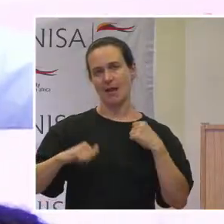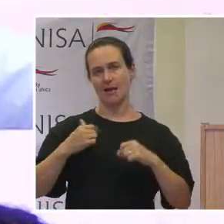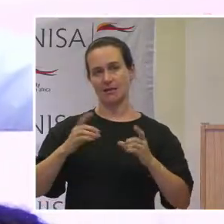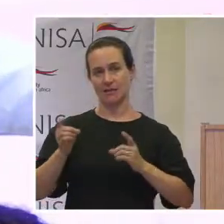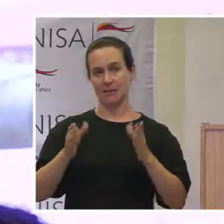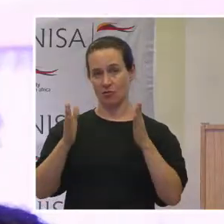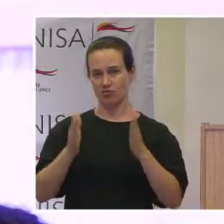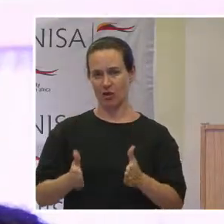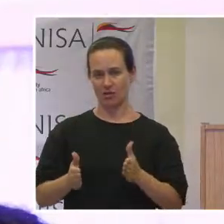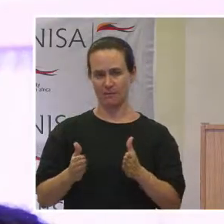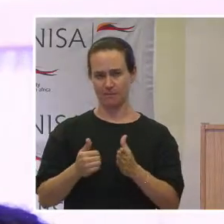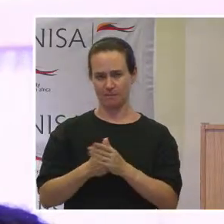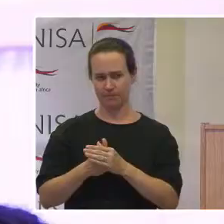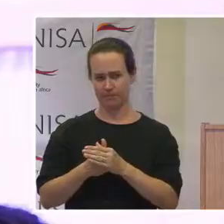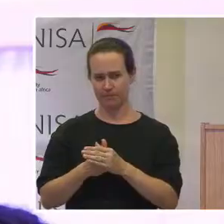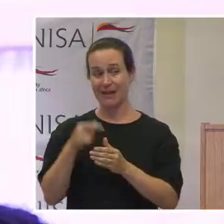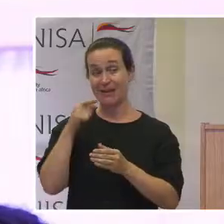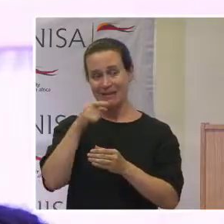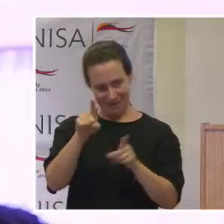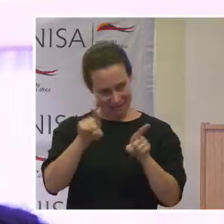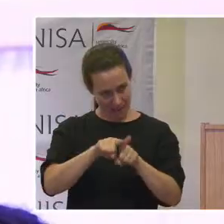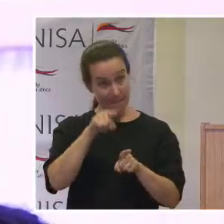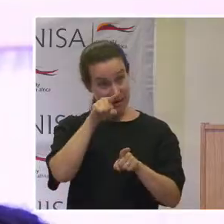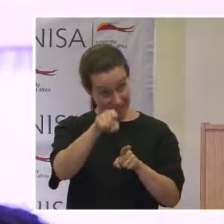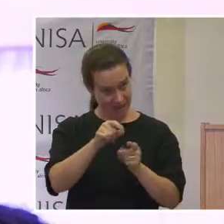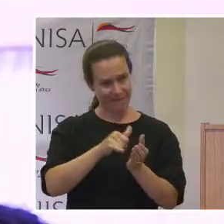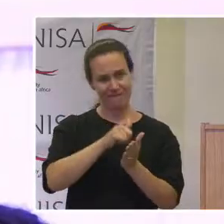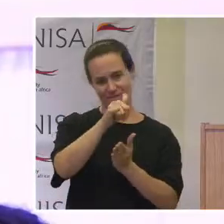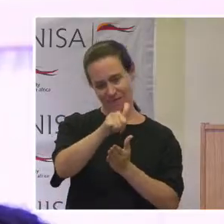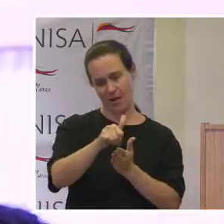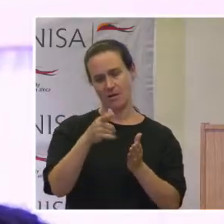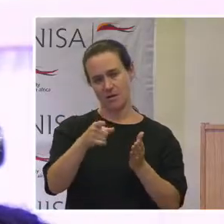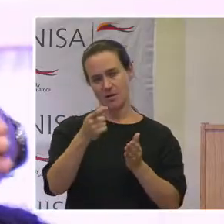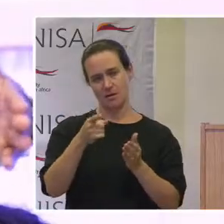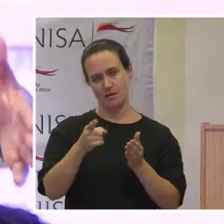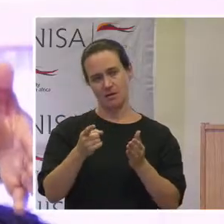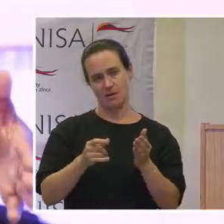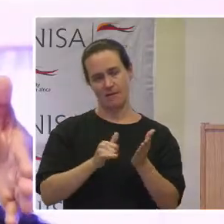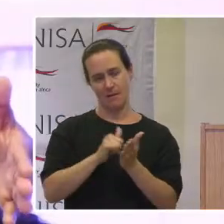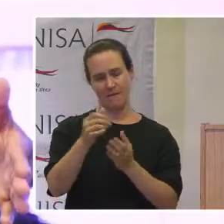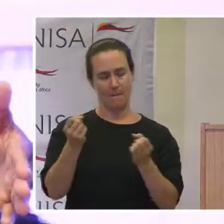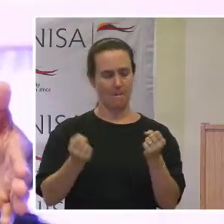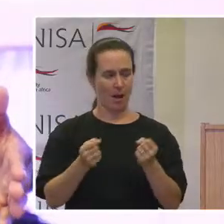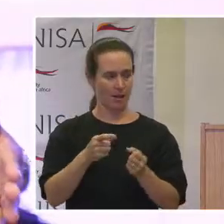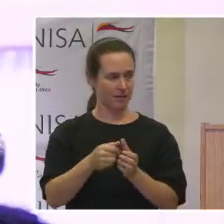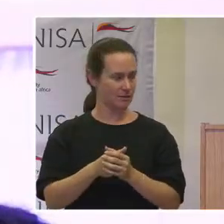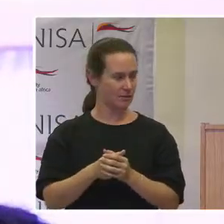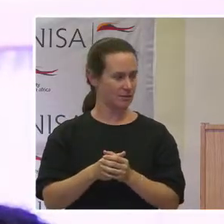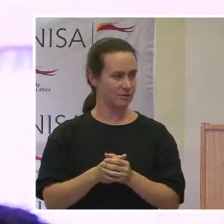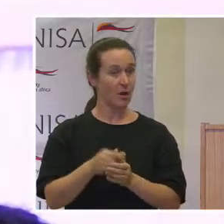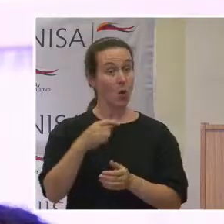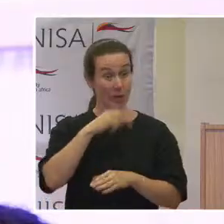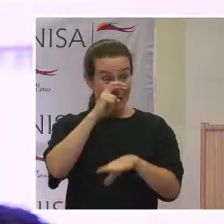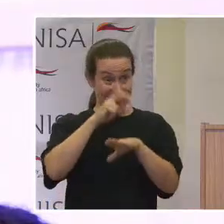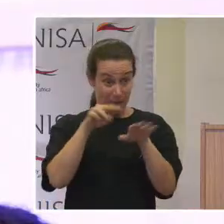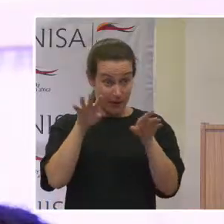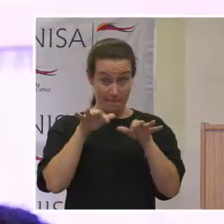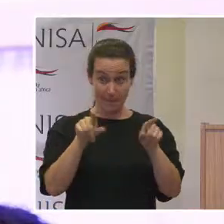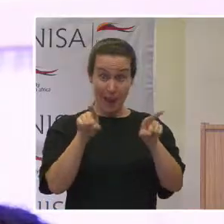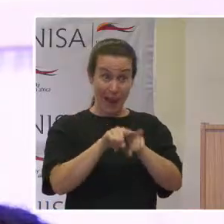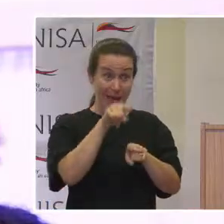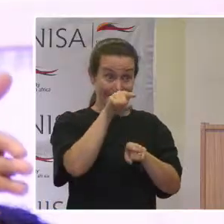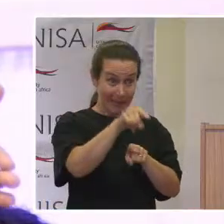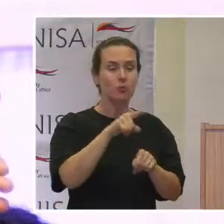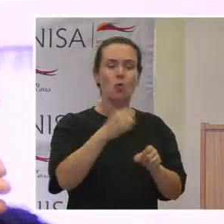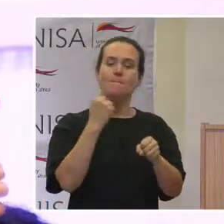faculty, and he's a pilot. These are the type of people we need to make policies because they've got the